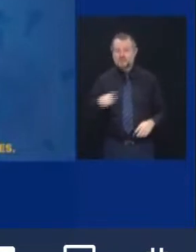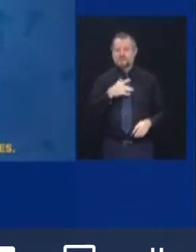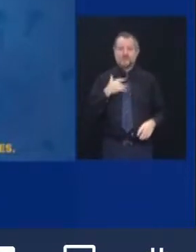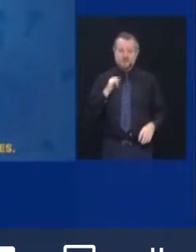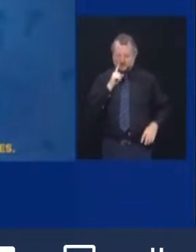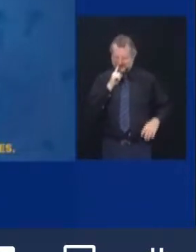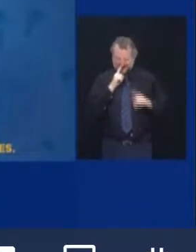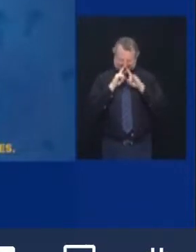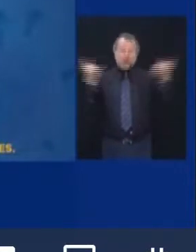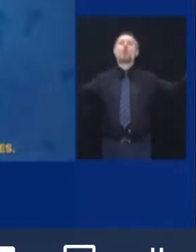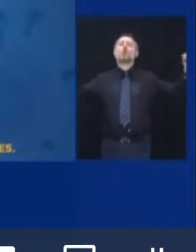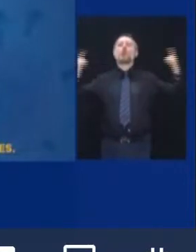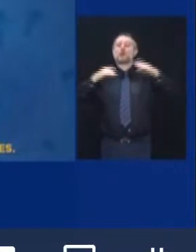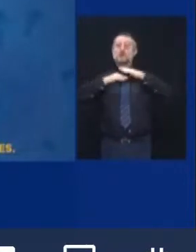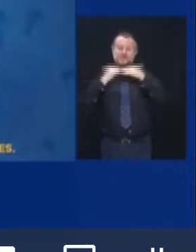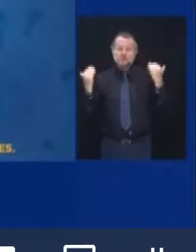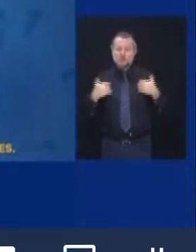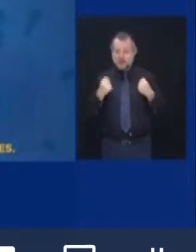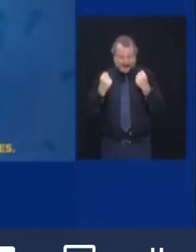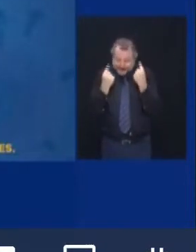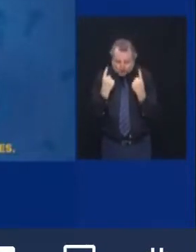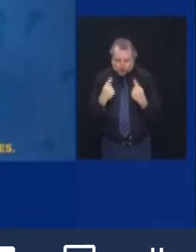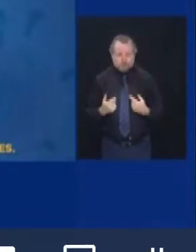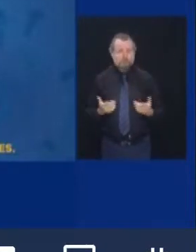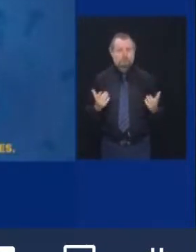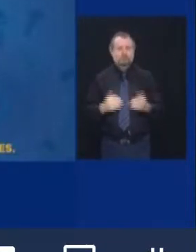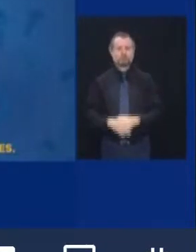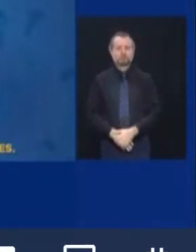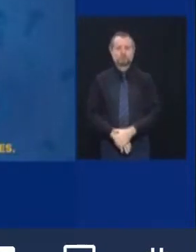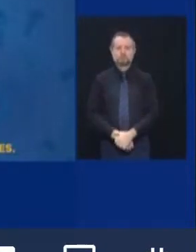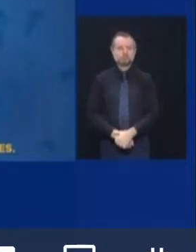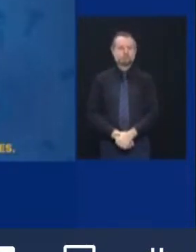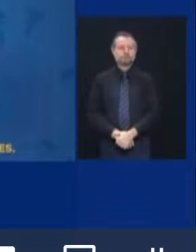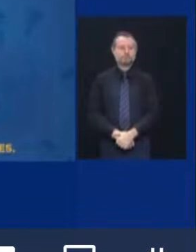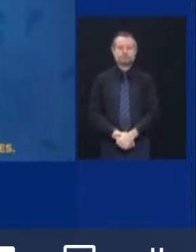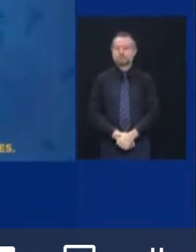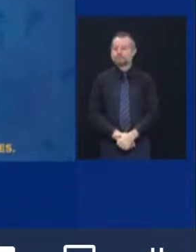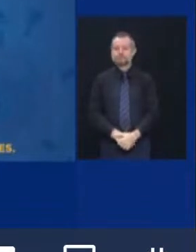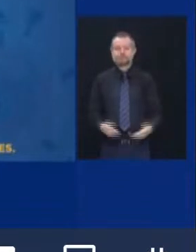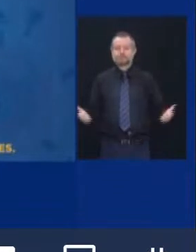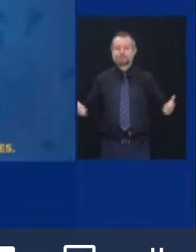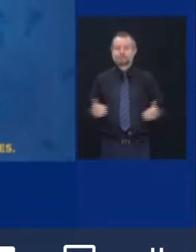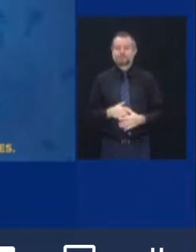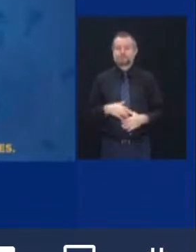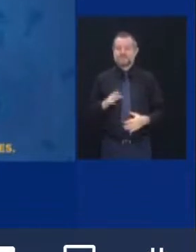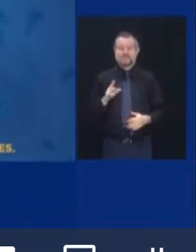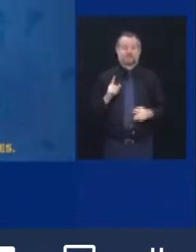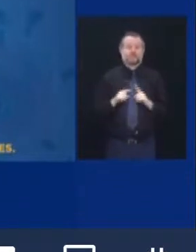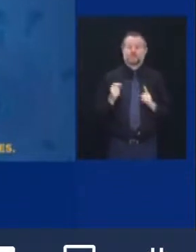enforcement, and I get that they're tired of the compliance. But And